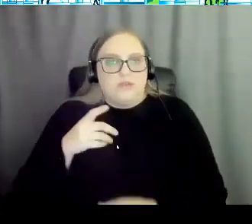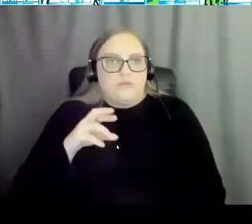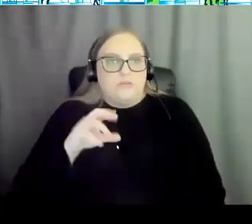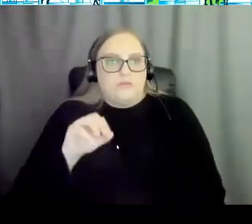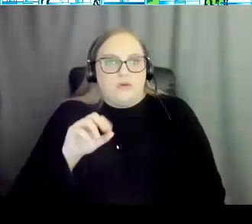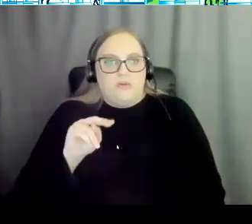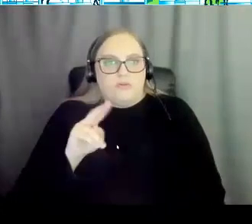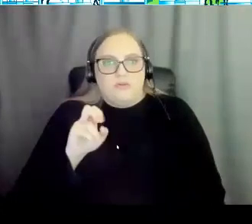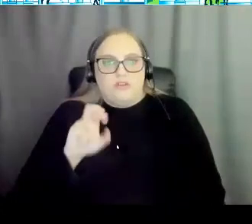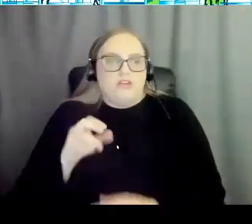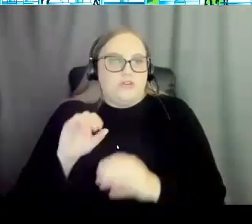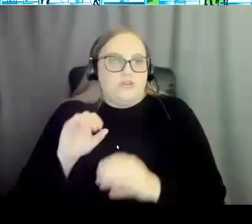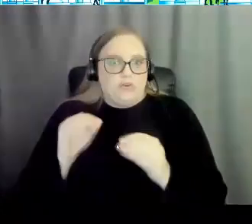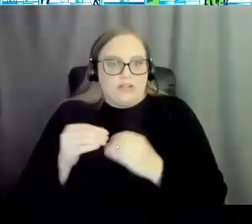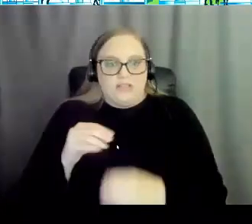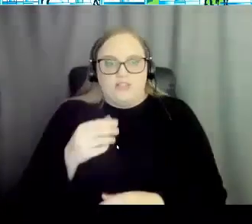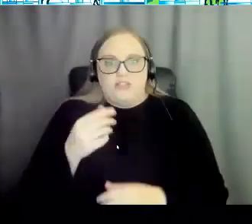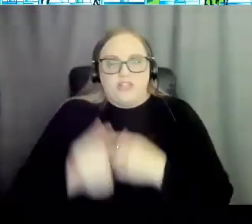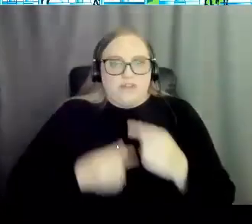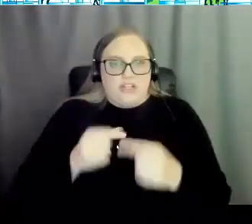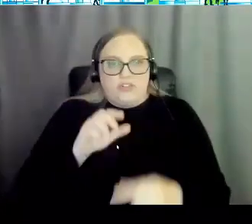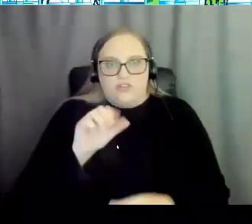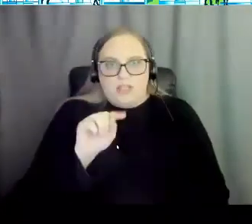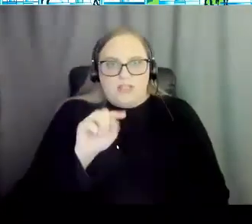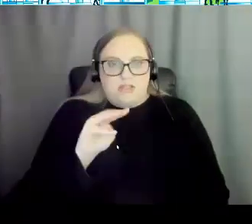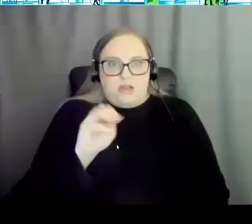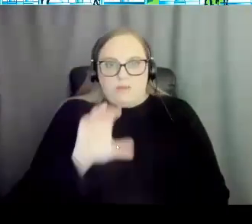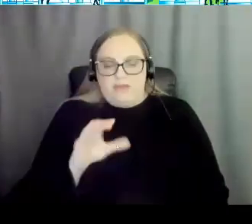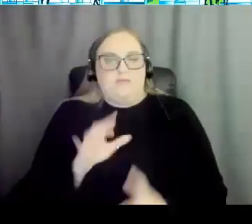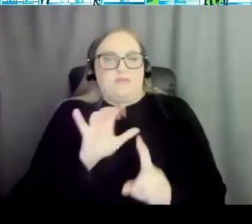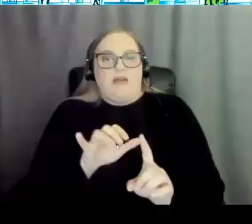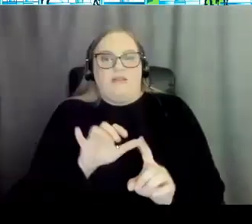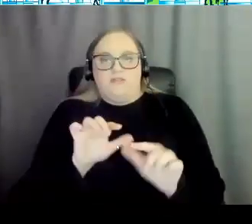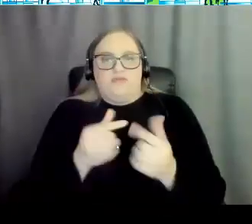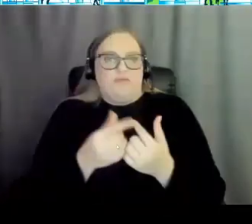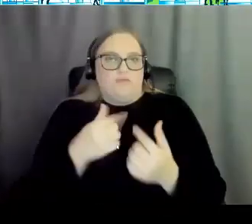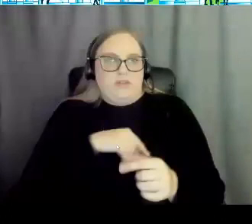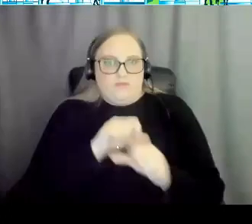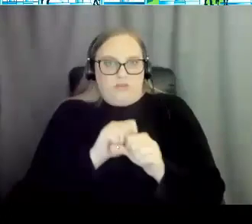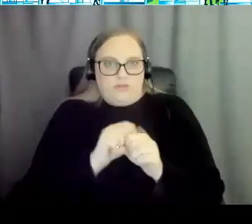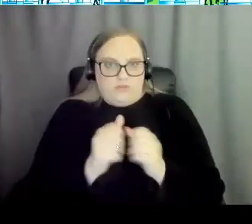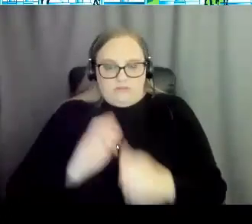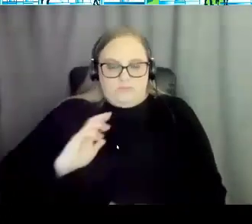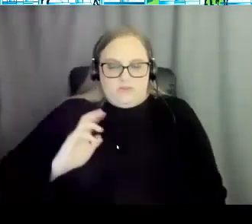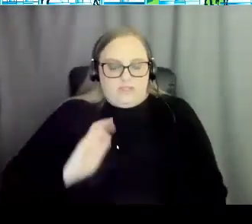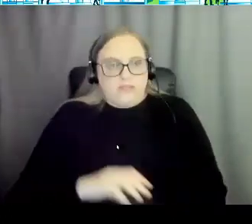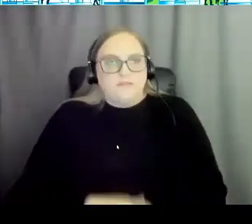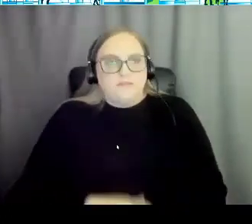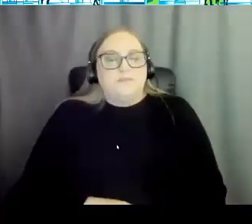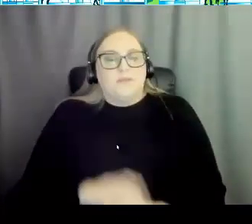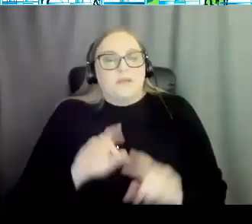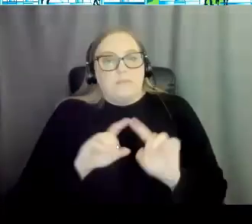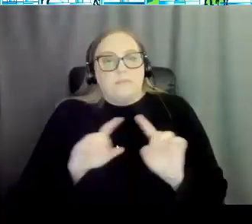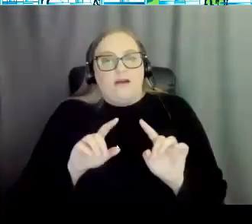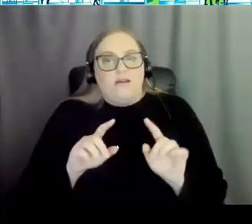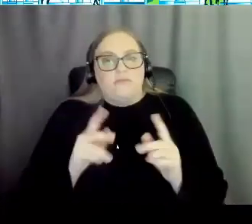organizations. Generation Atomic comes to mind as one that we've worked with in the past. But there's a place, I think, for those